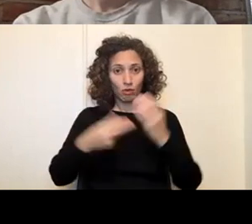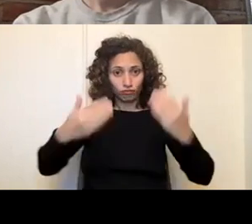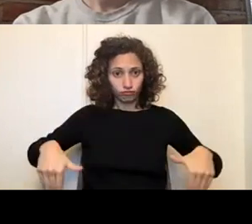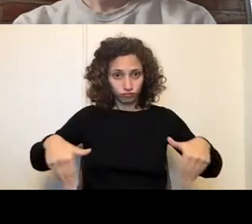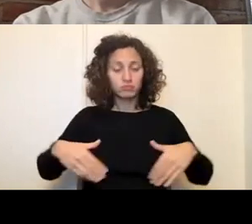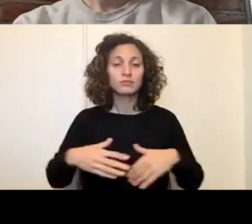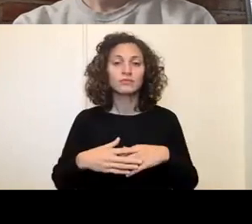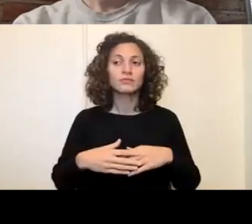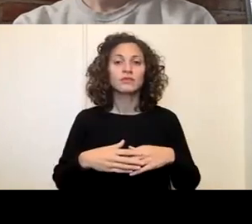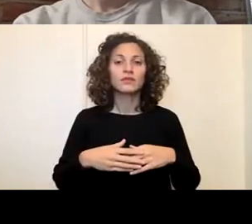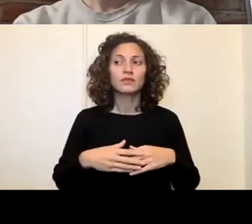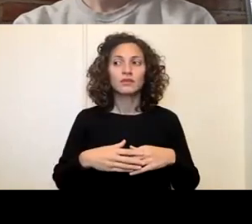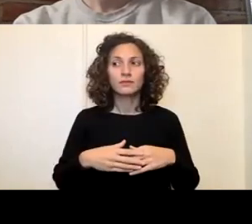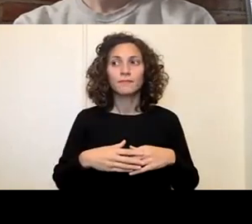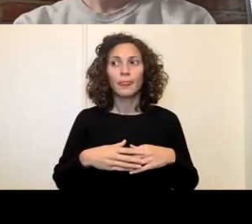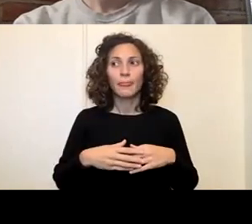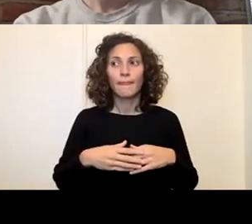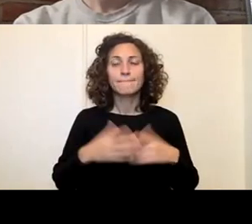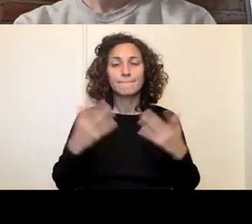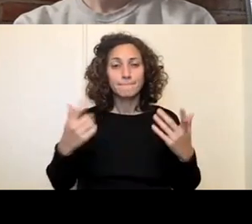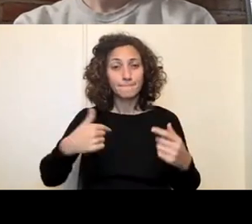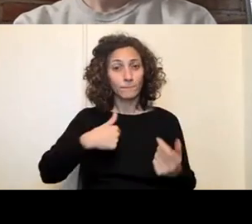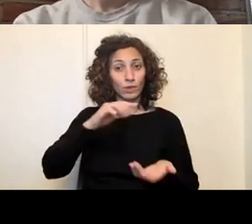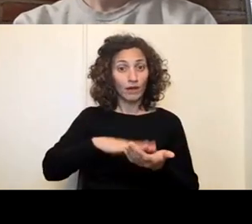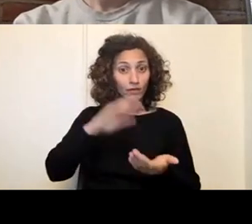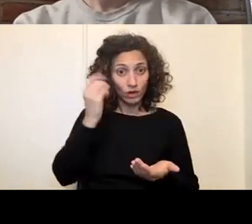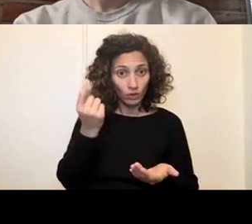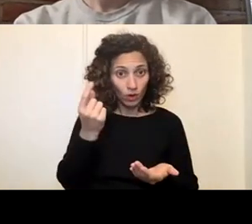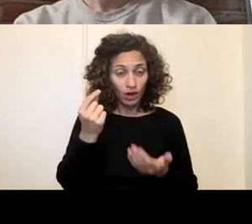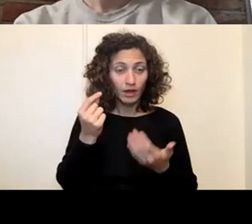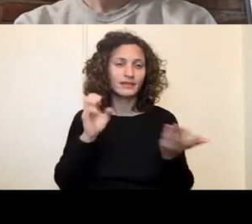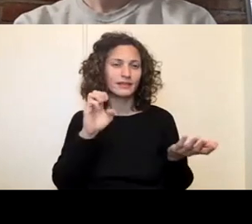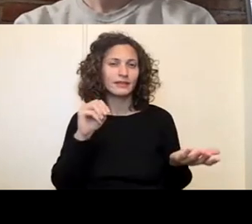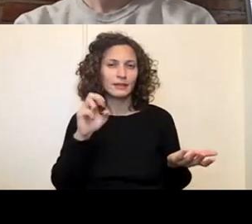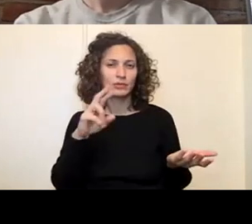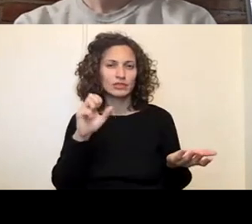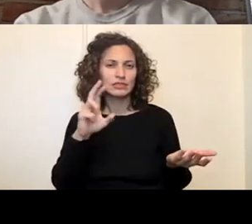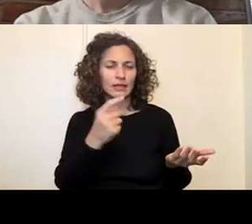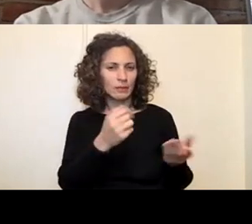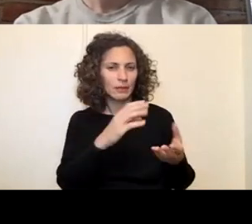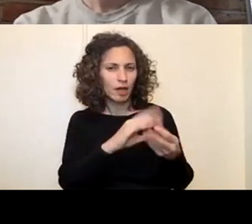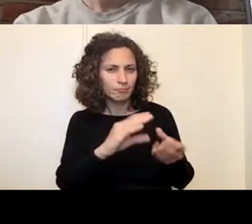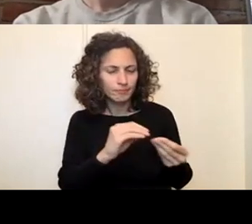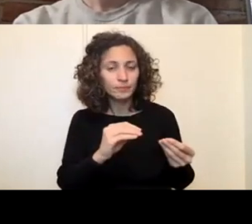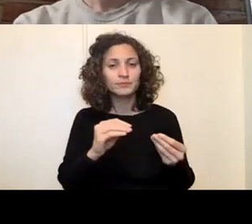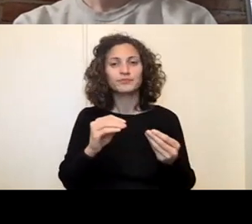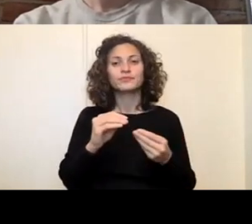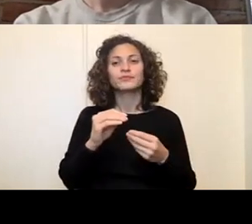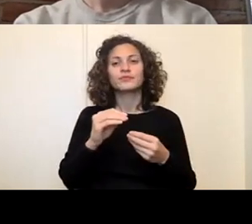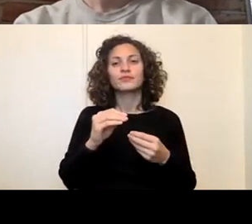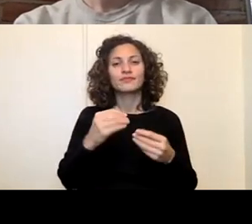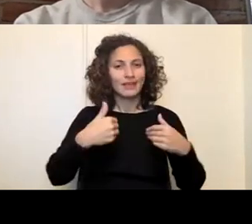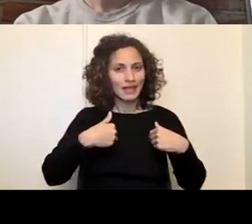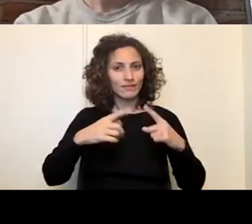I found is that when it comes to intimacy is being able, and Emerson already touched on this a little bit too, where they said, having that